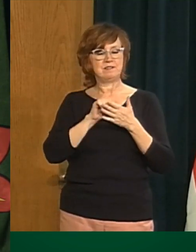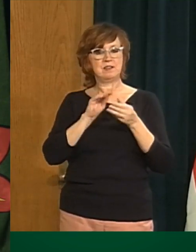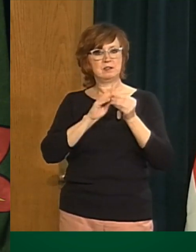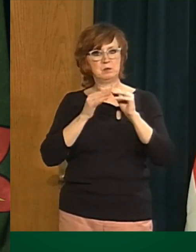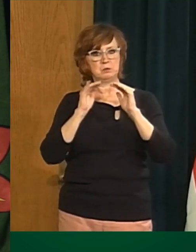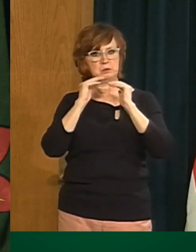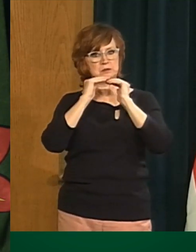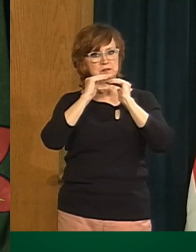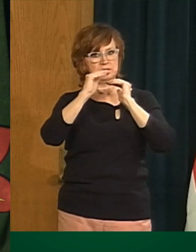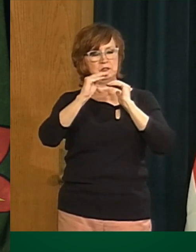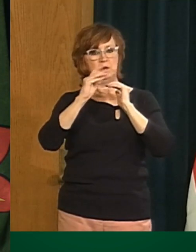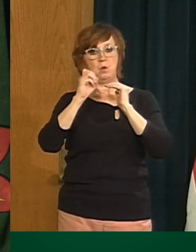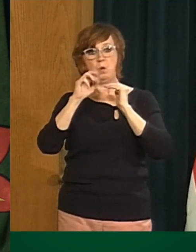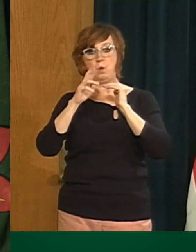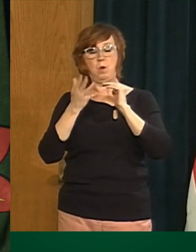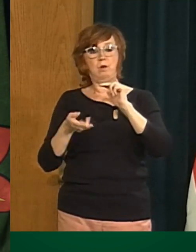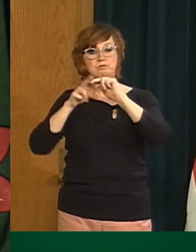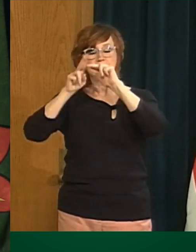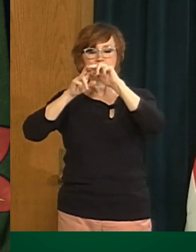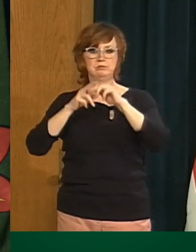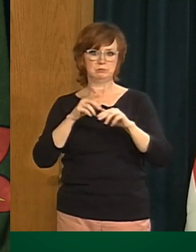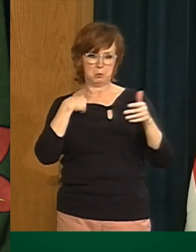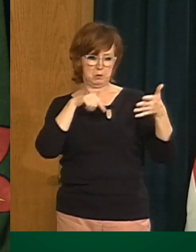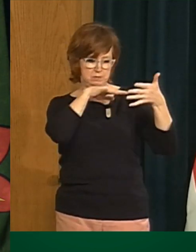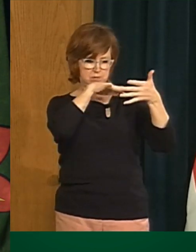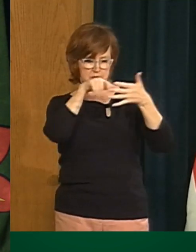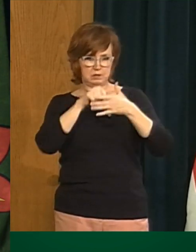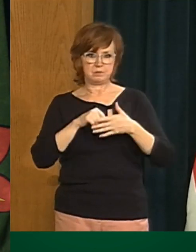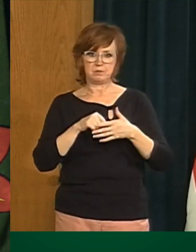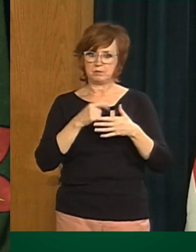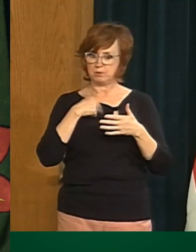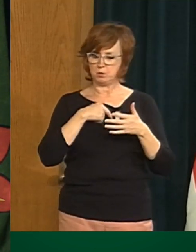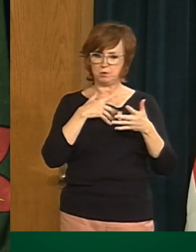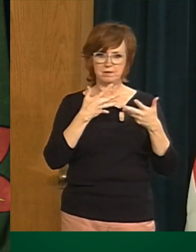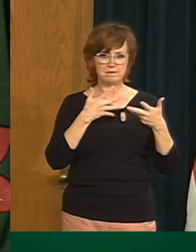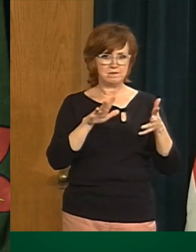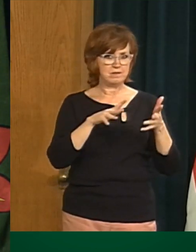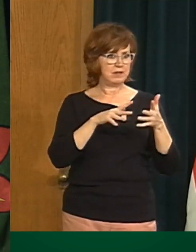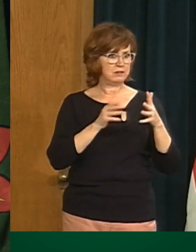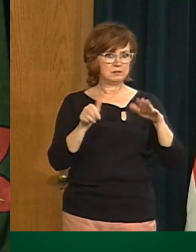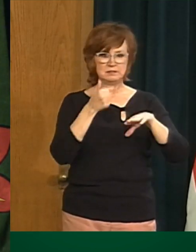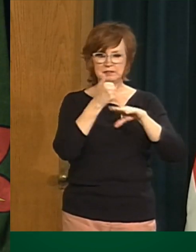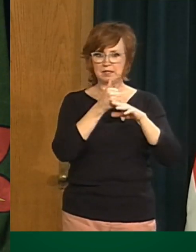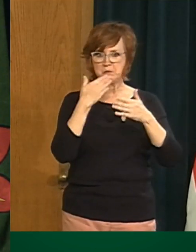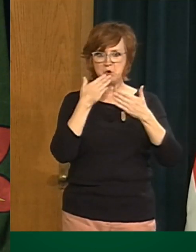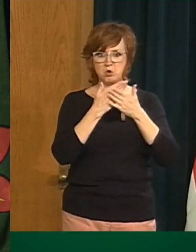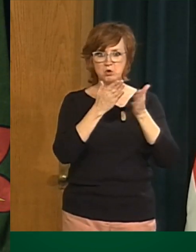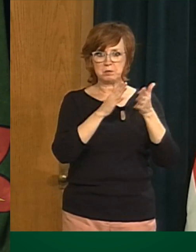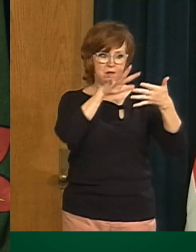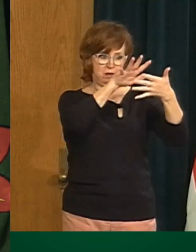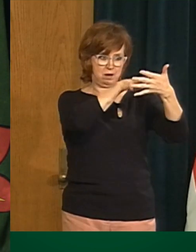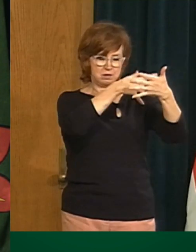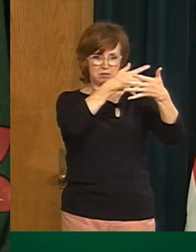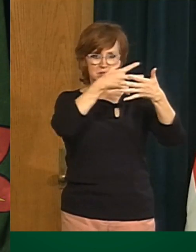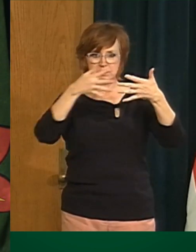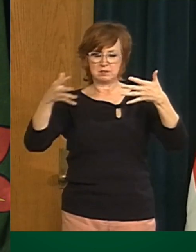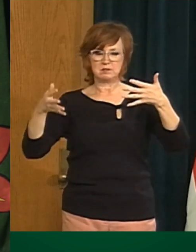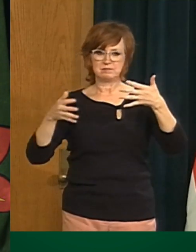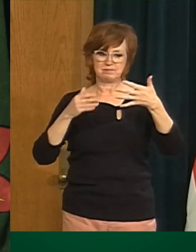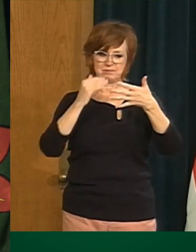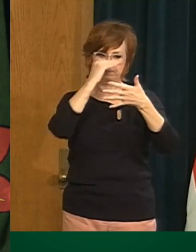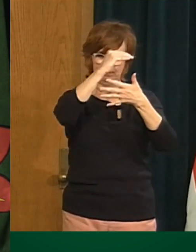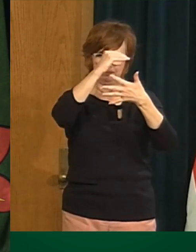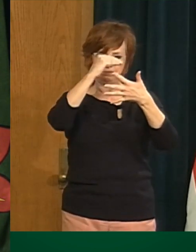plan that has been put together with input from a number of entities, but most significantly,